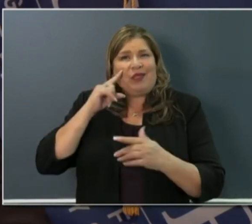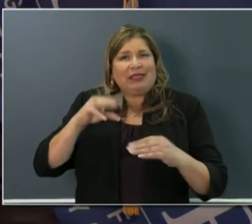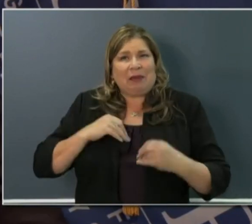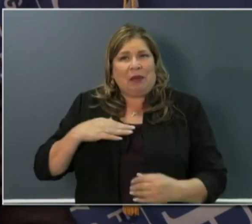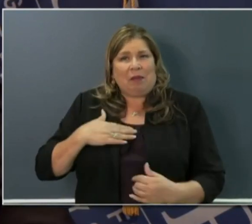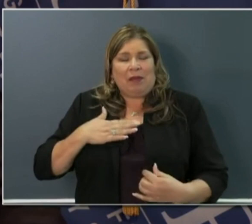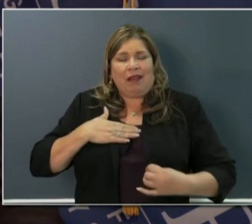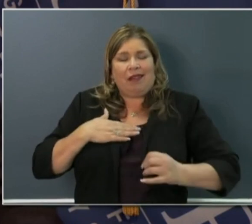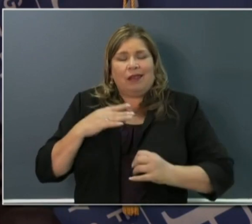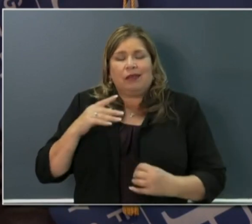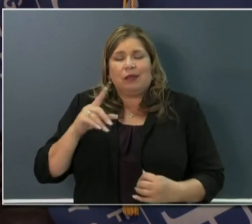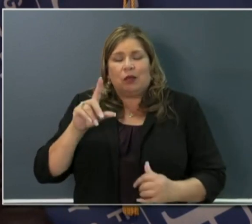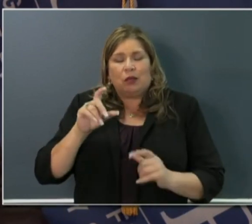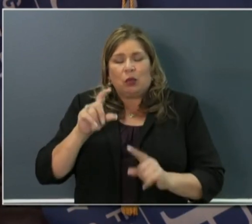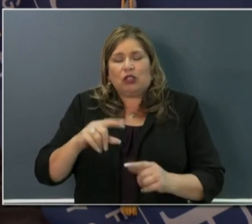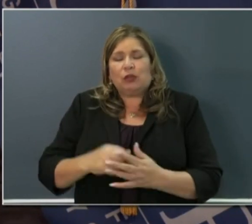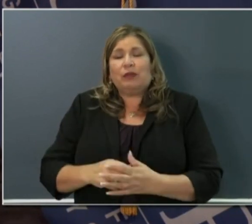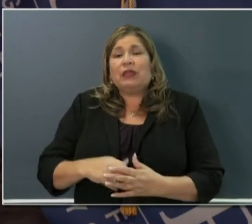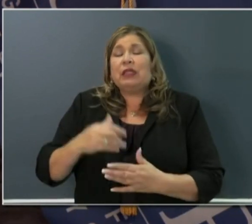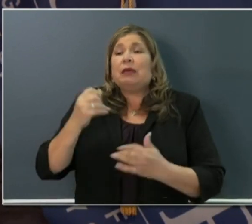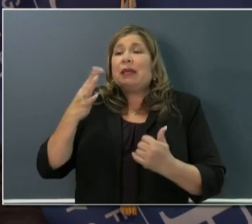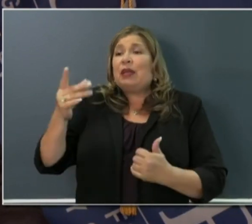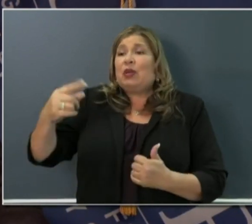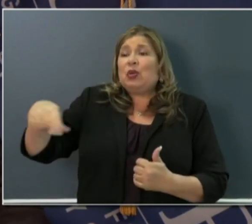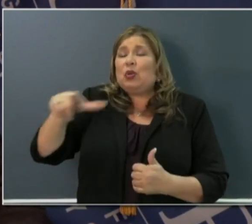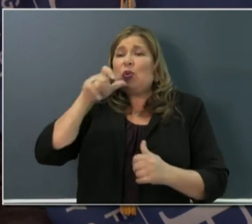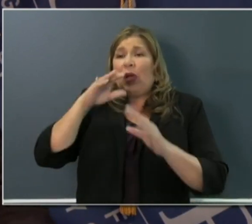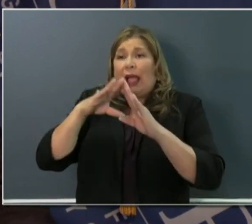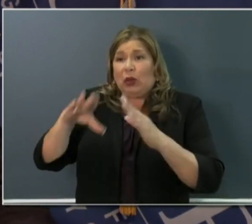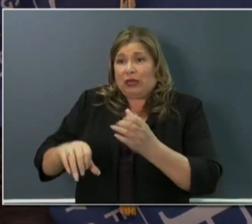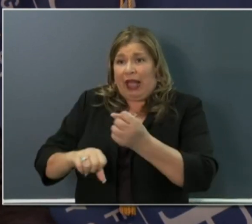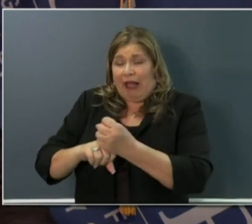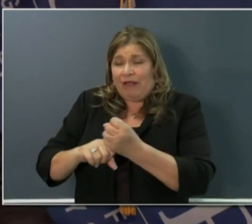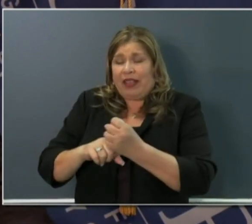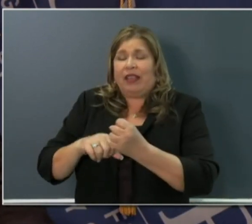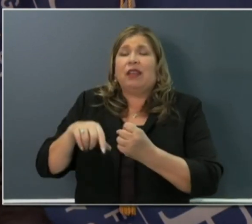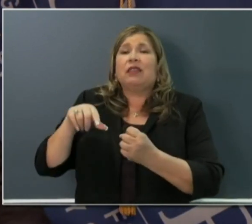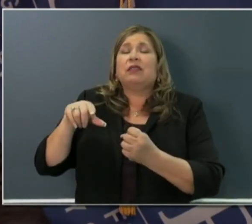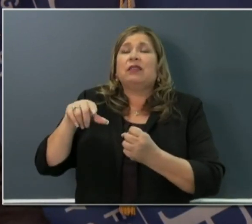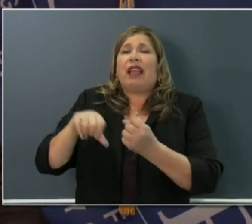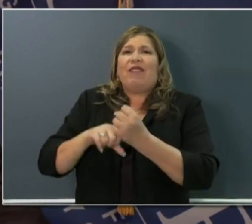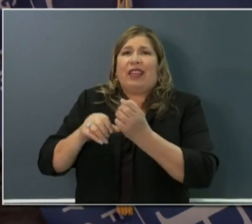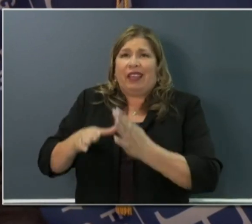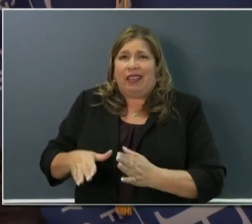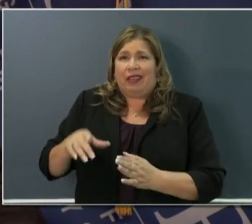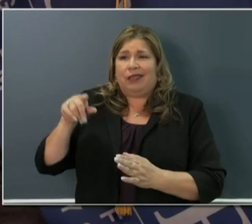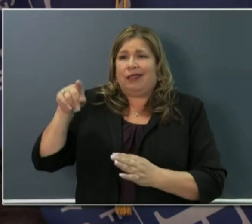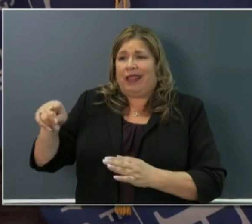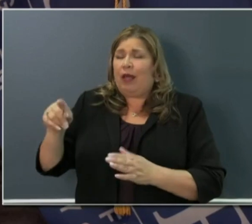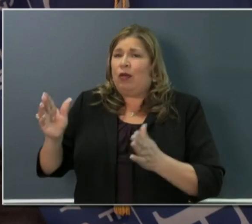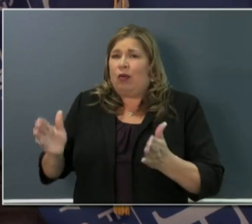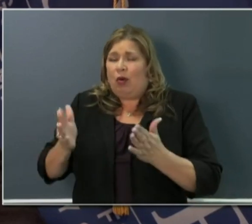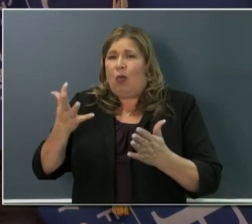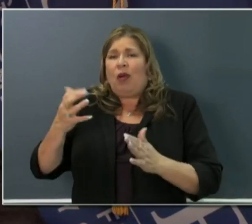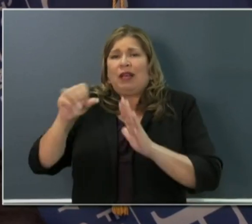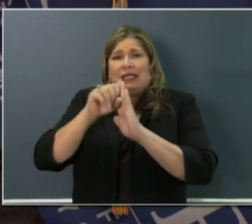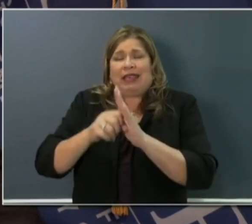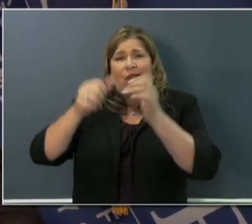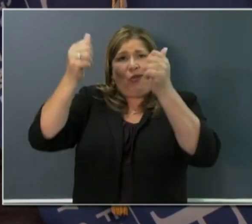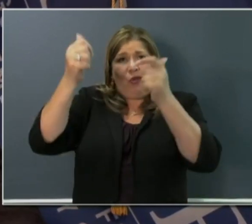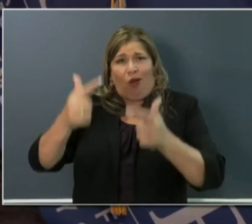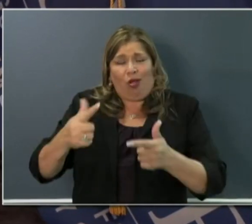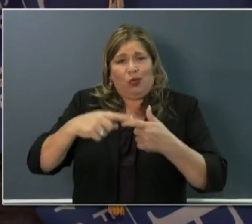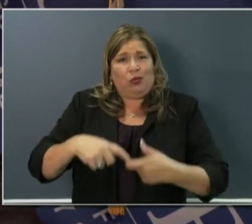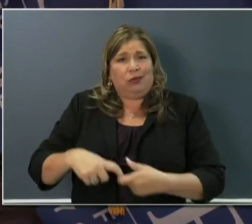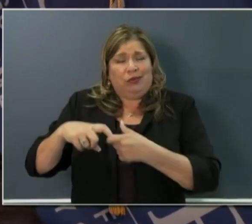statewide moratorium on evictions of renters. And I know before you put out a directive encouraging counties and cities